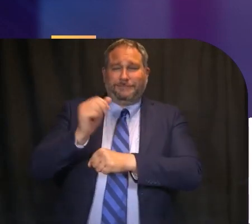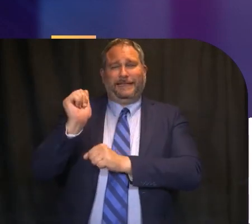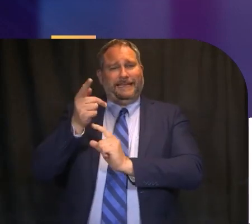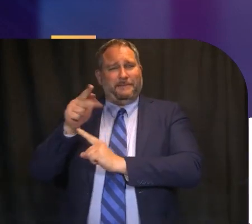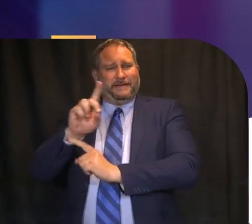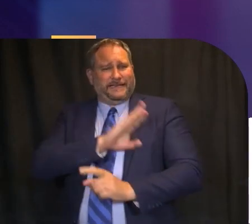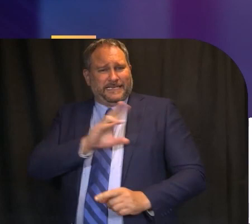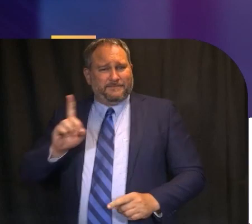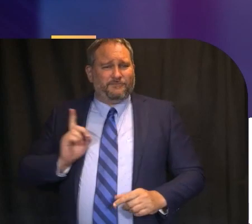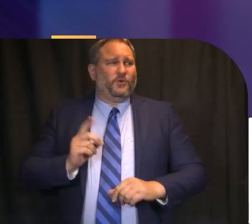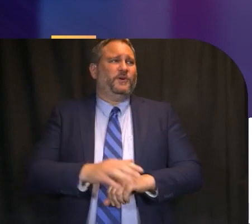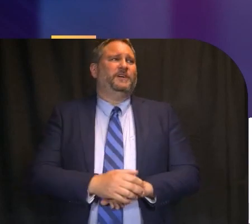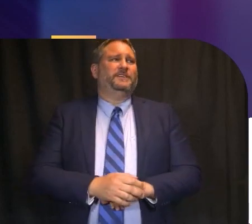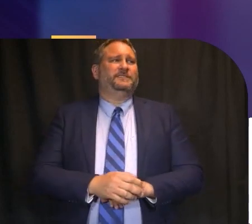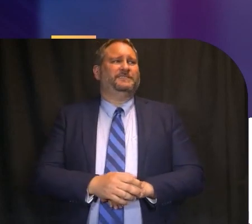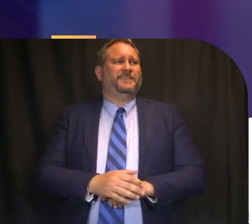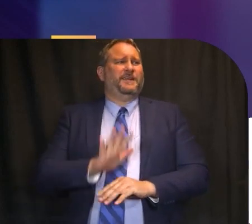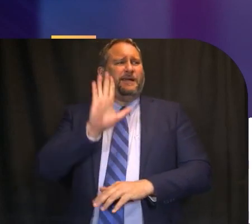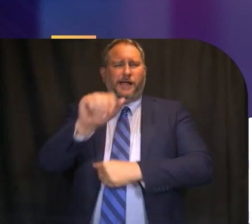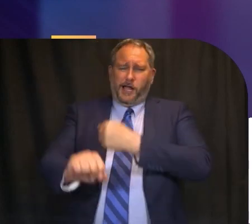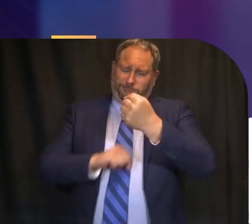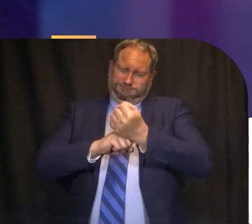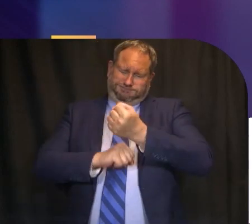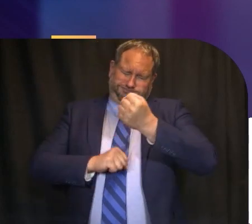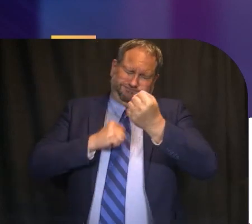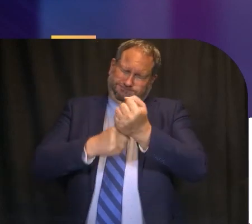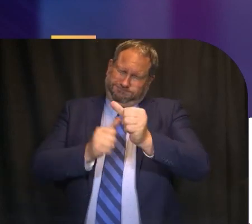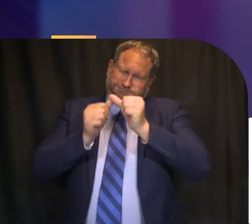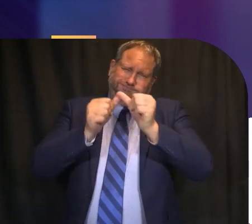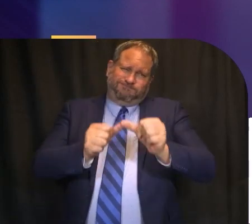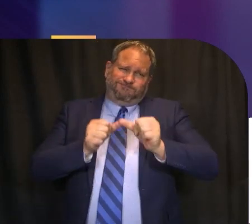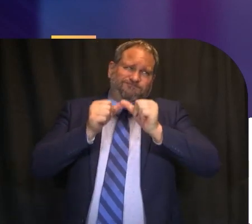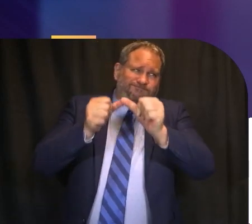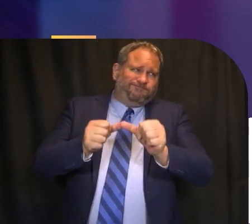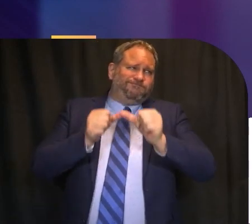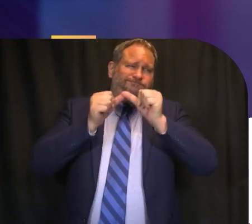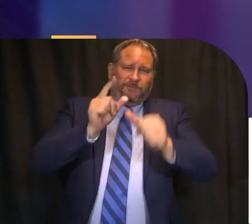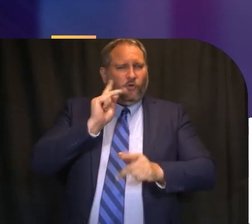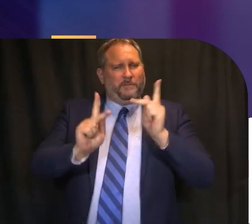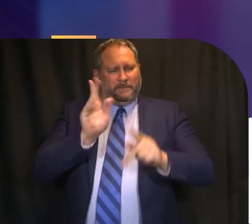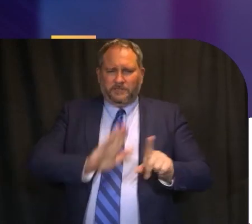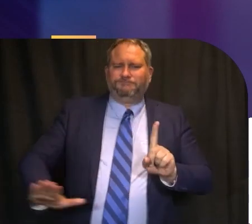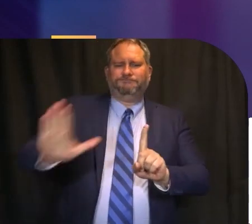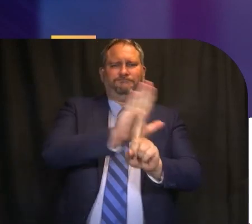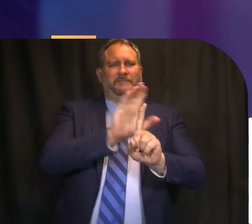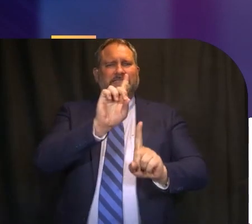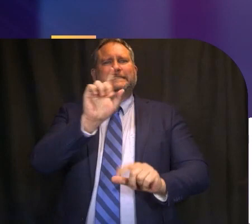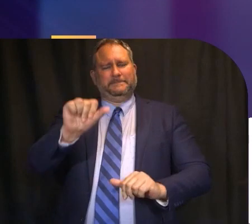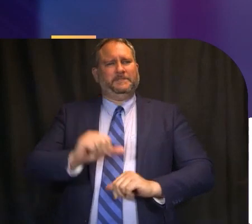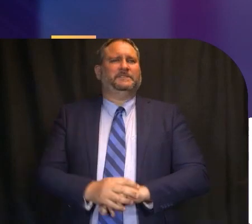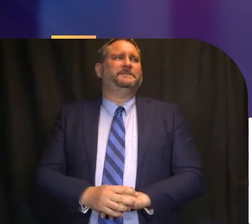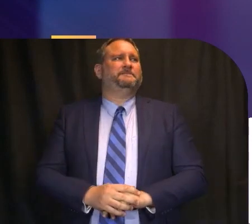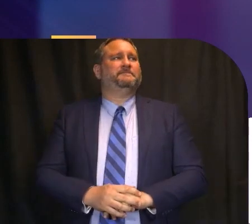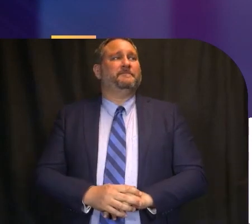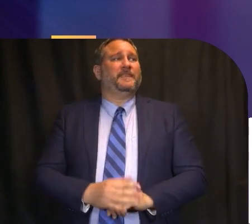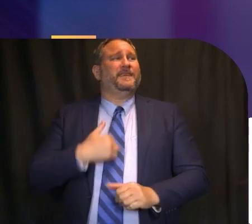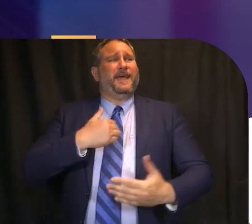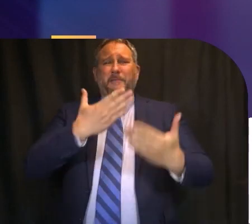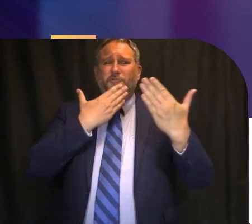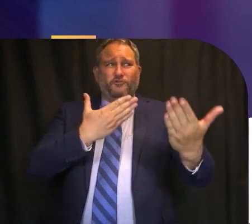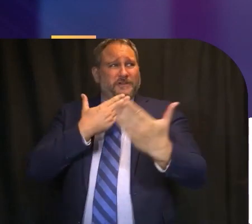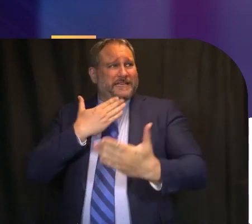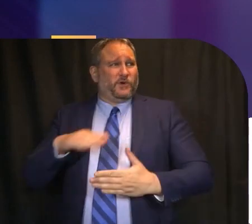on behalf of people with disabilities. And I'm grateful to be with all of you this evening as we recommit ourselves to